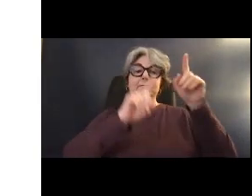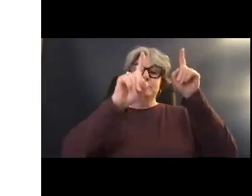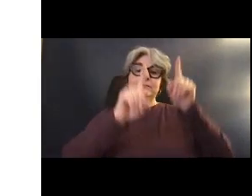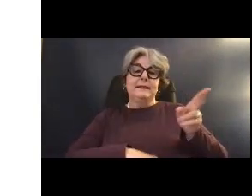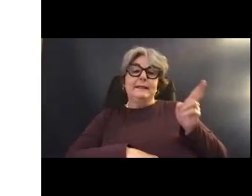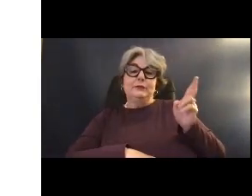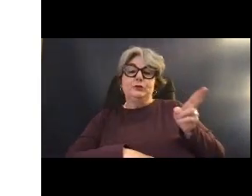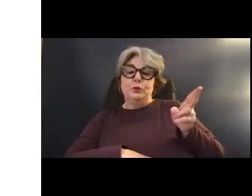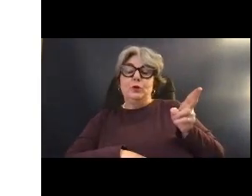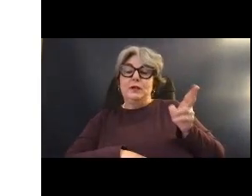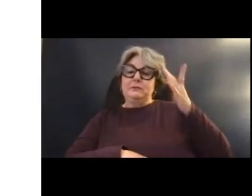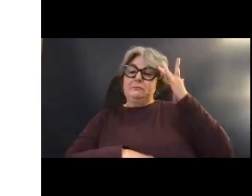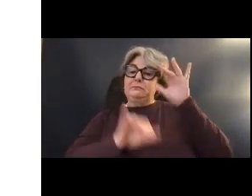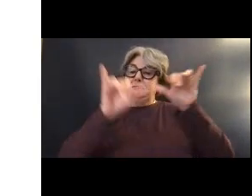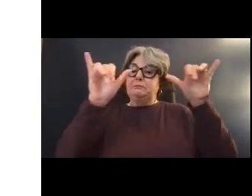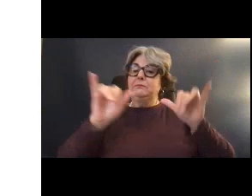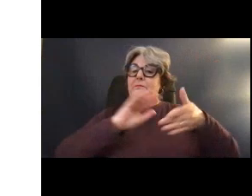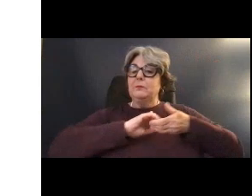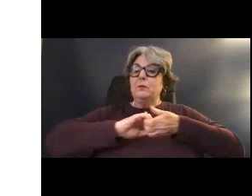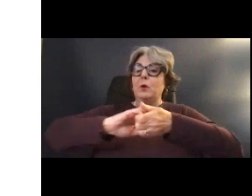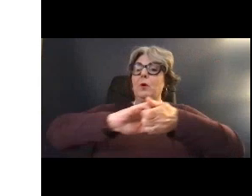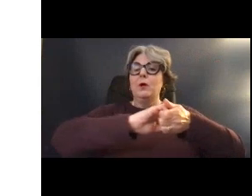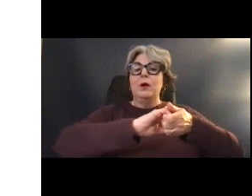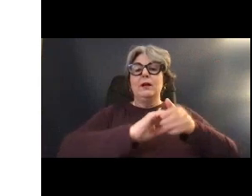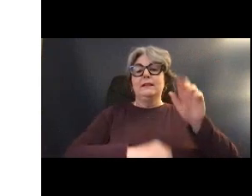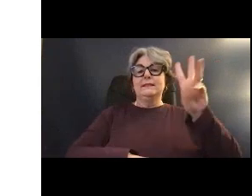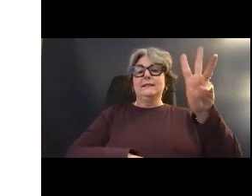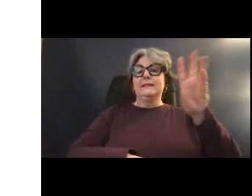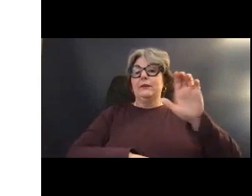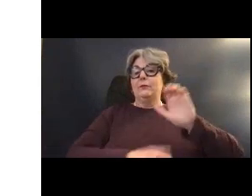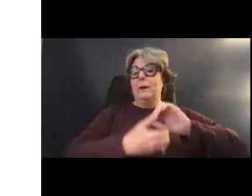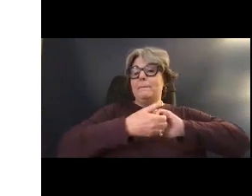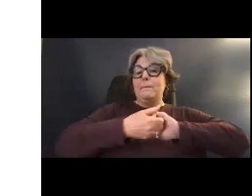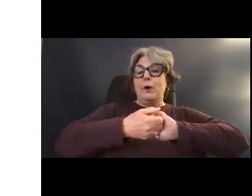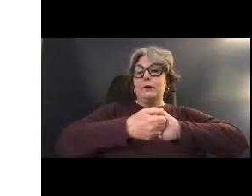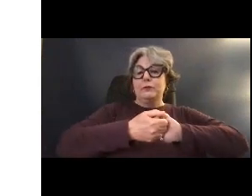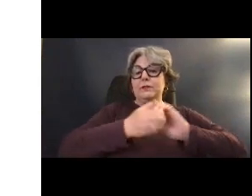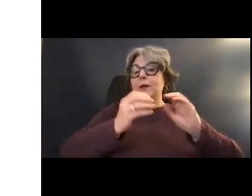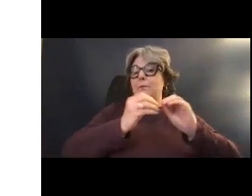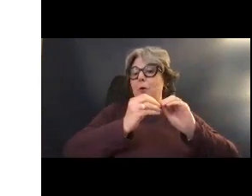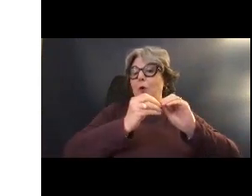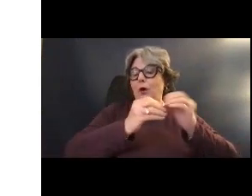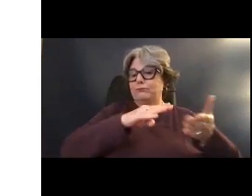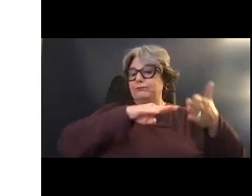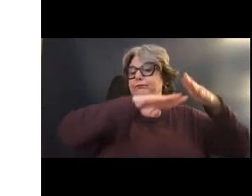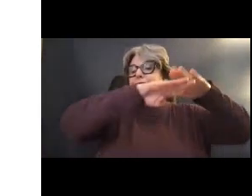historic climate-smart agriculture coalition with over 600 partners and growing.